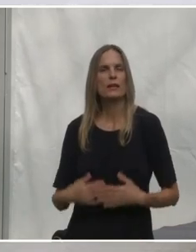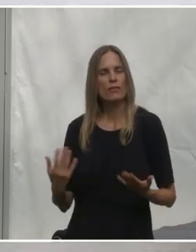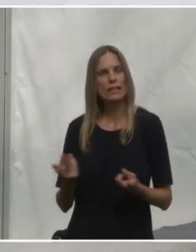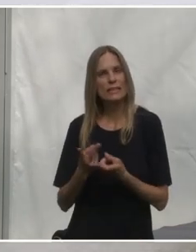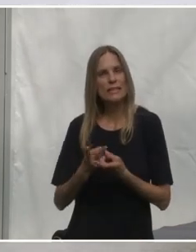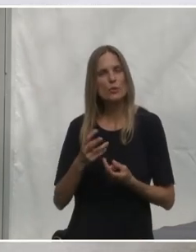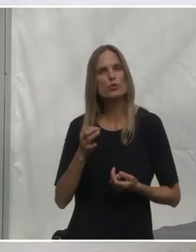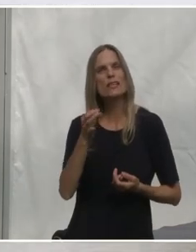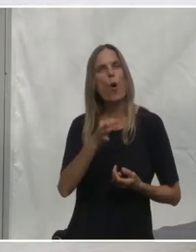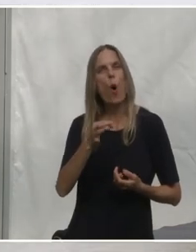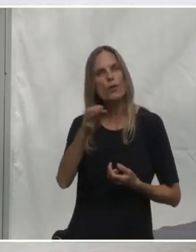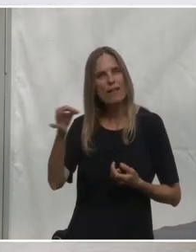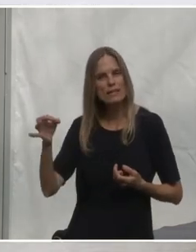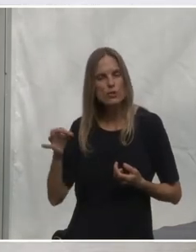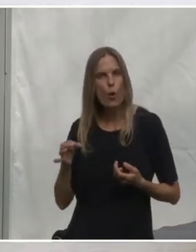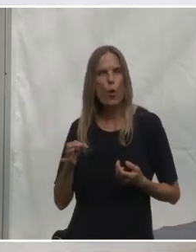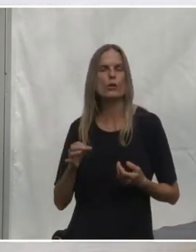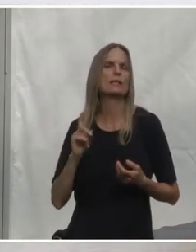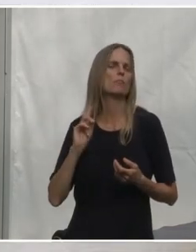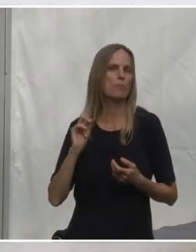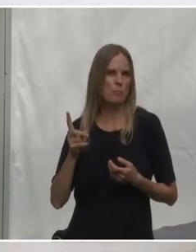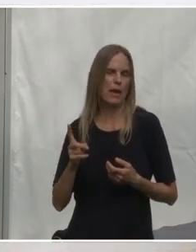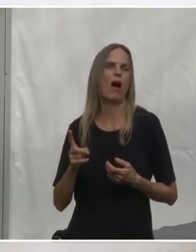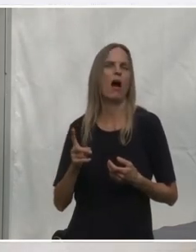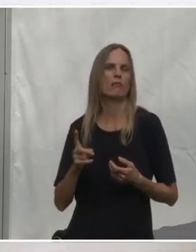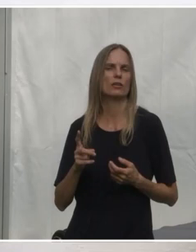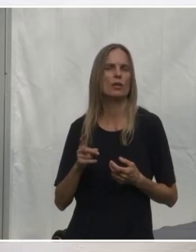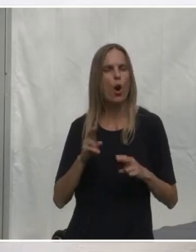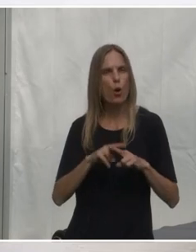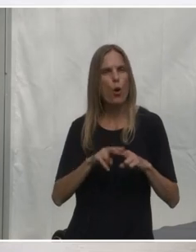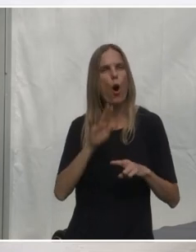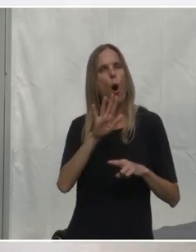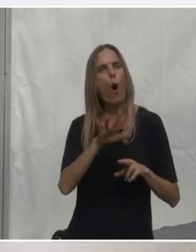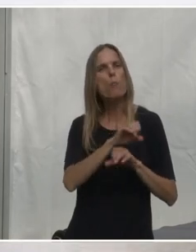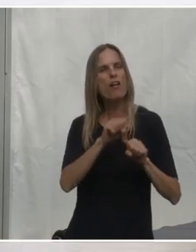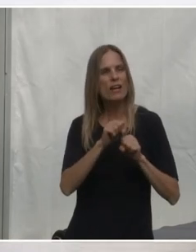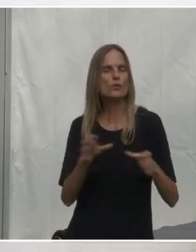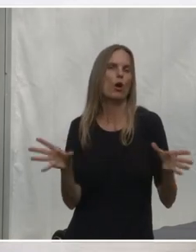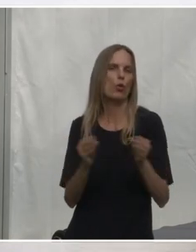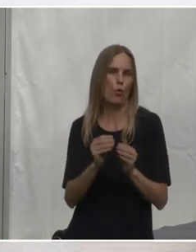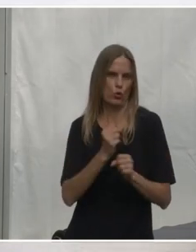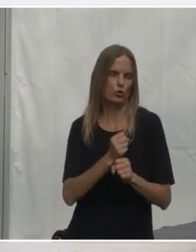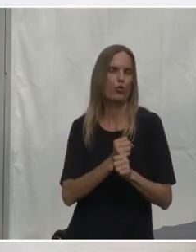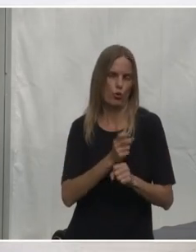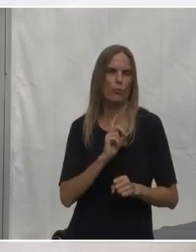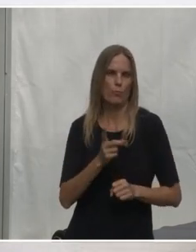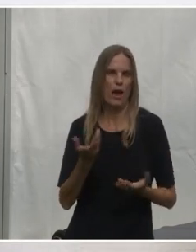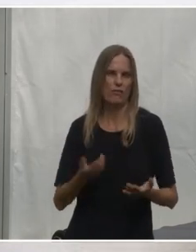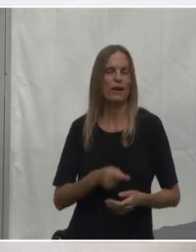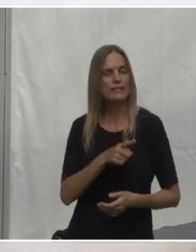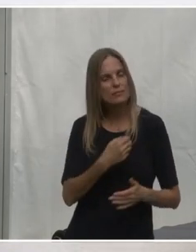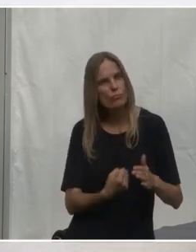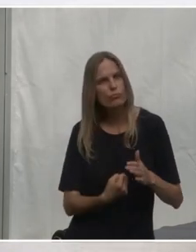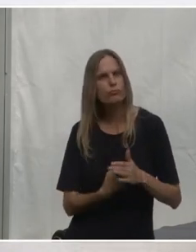organizations really should be partnering with the local municipality. The municipality sort of giving a shoulder